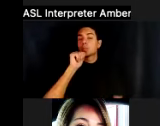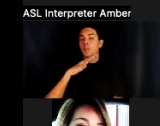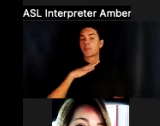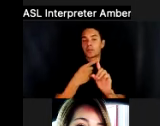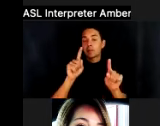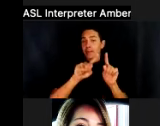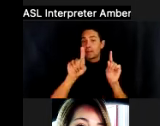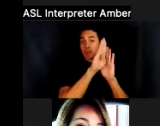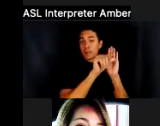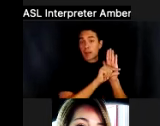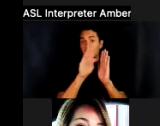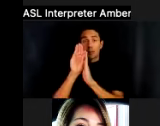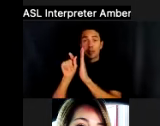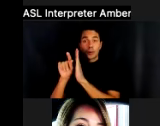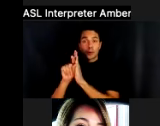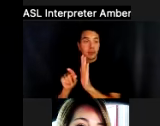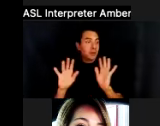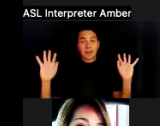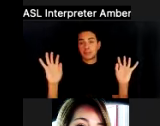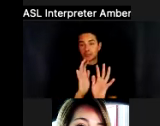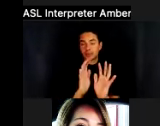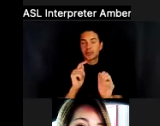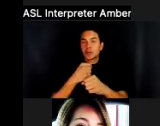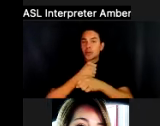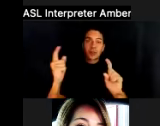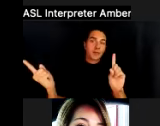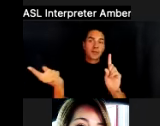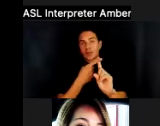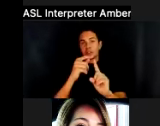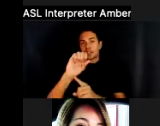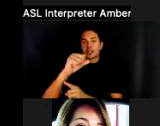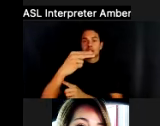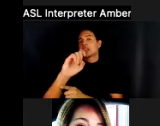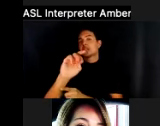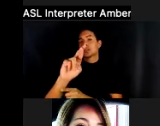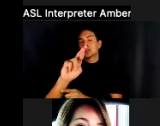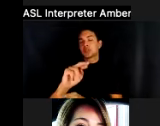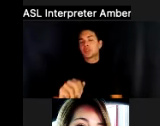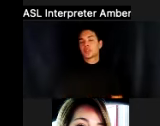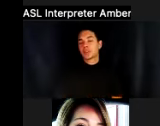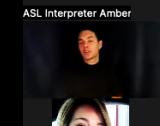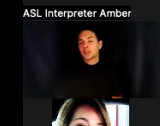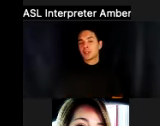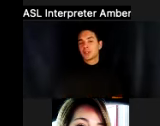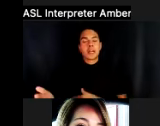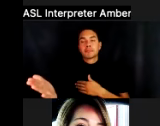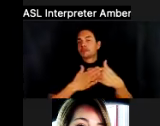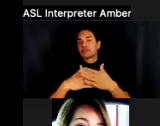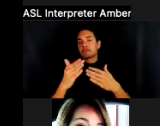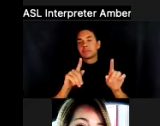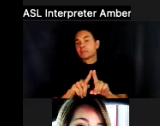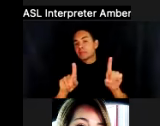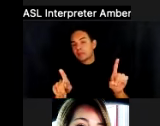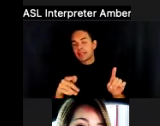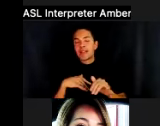different backgrounds came together to create the first shelter, right? No matter what the differences were, like there was a common